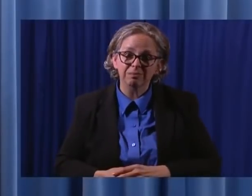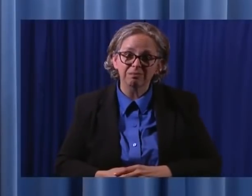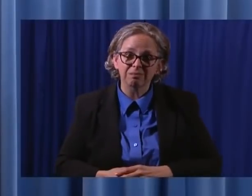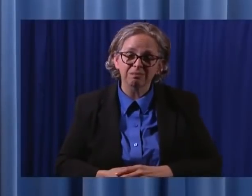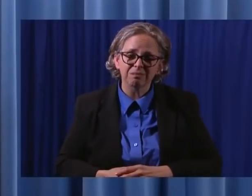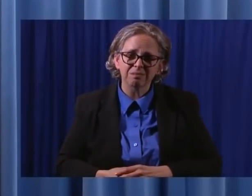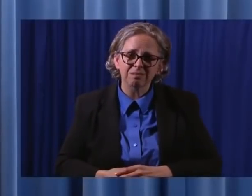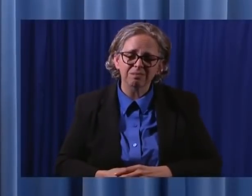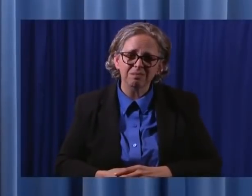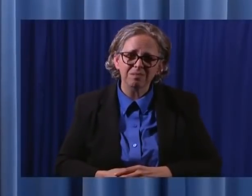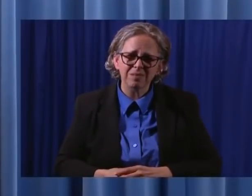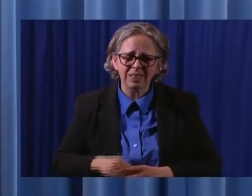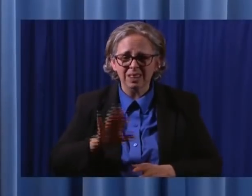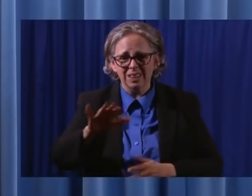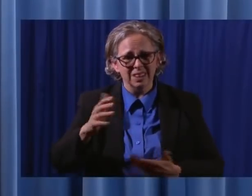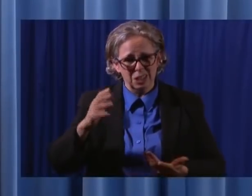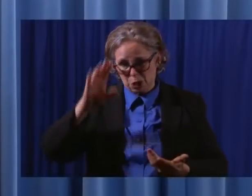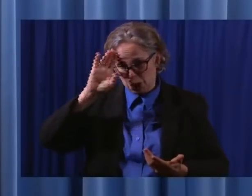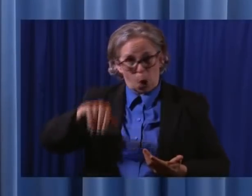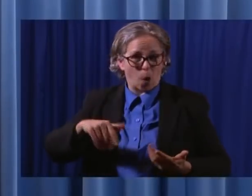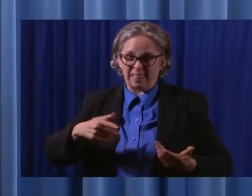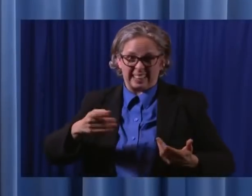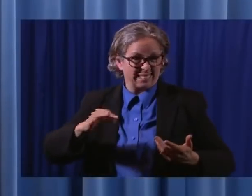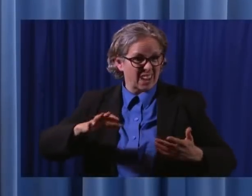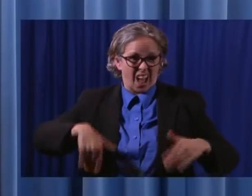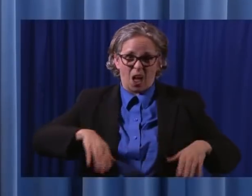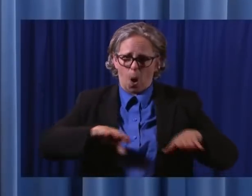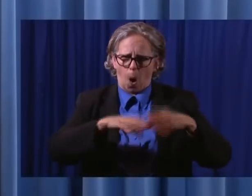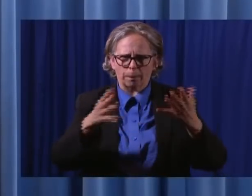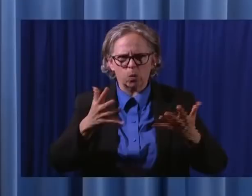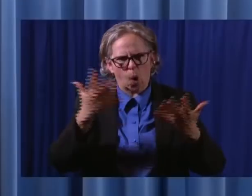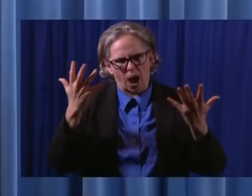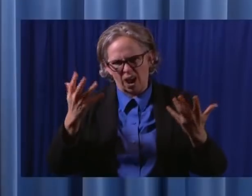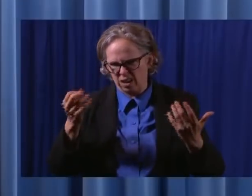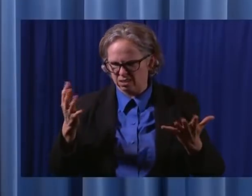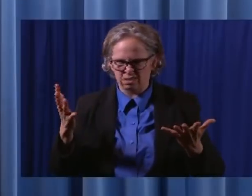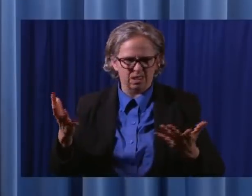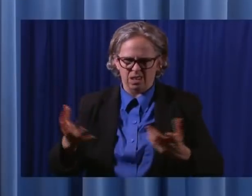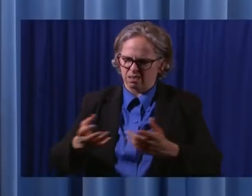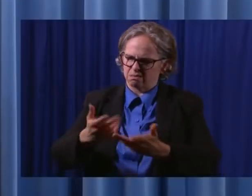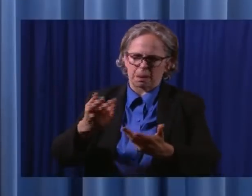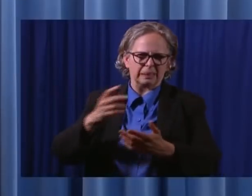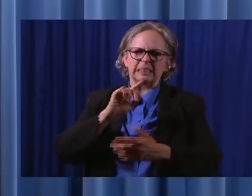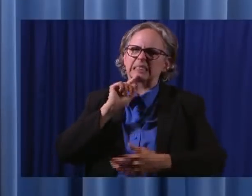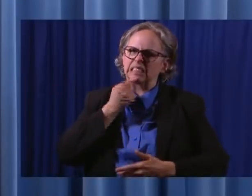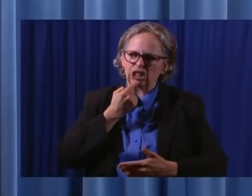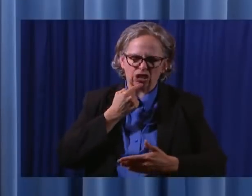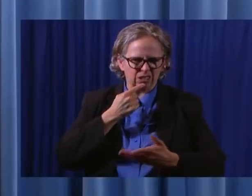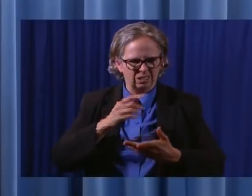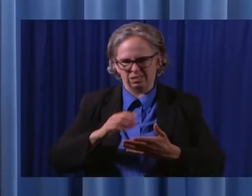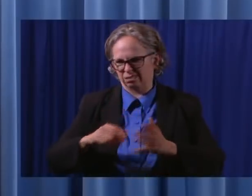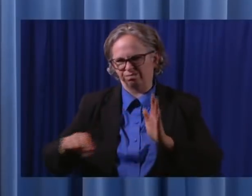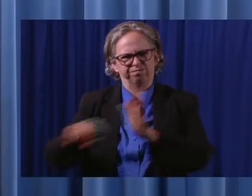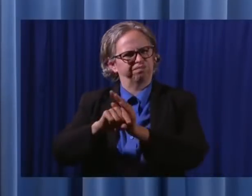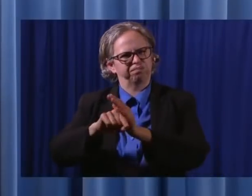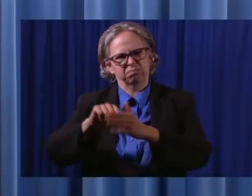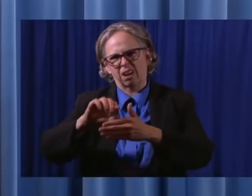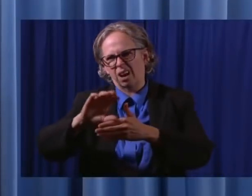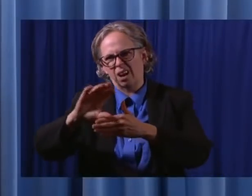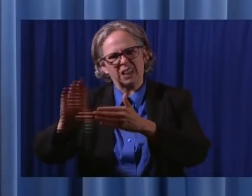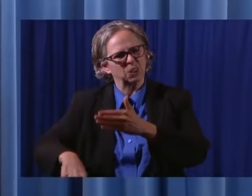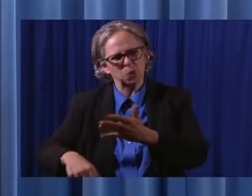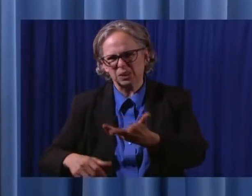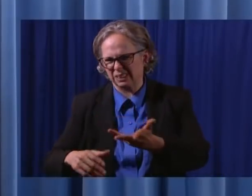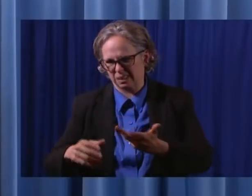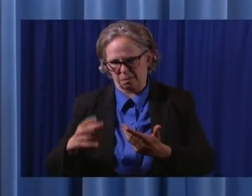being back open. And there are some very, very bad consequences that impact people's lives. So